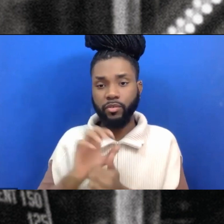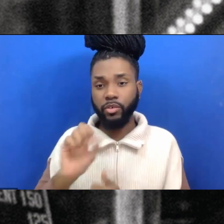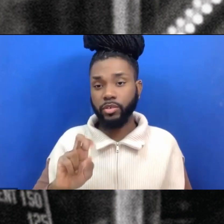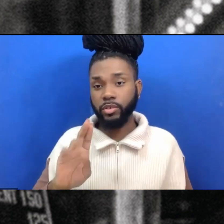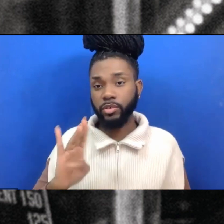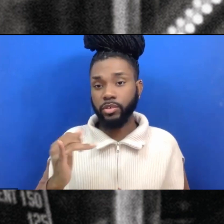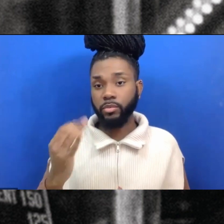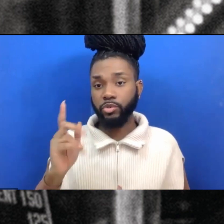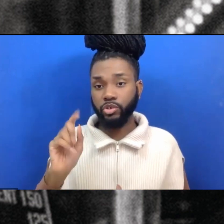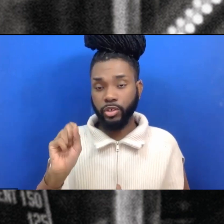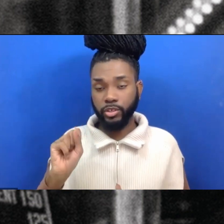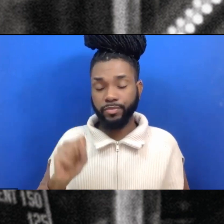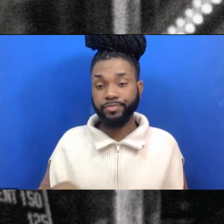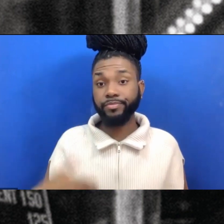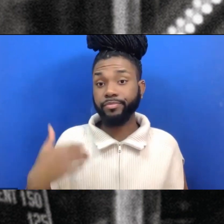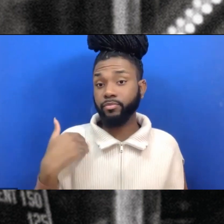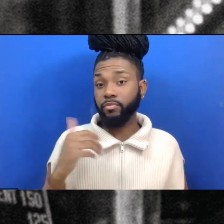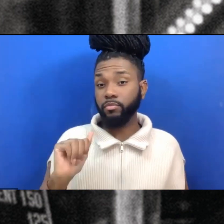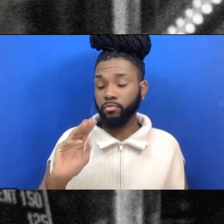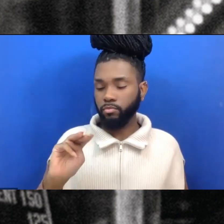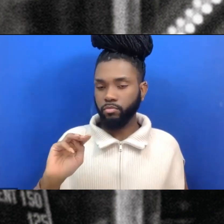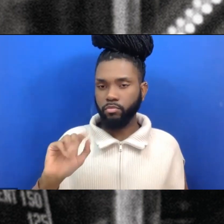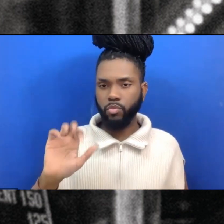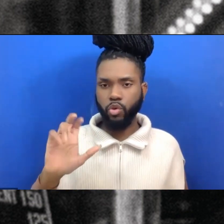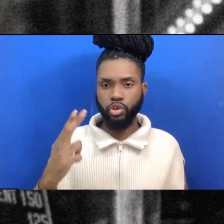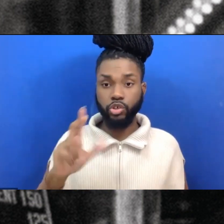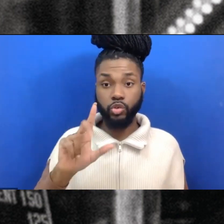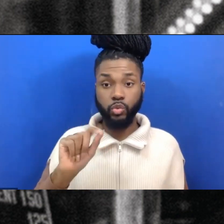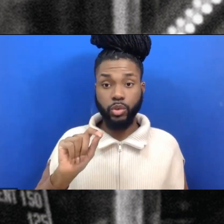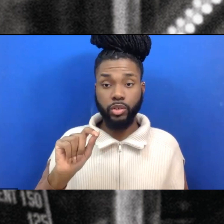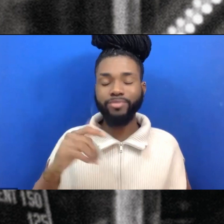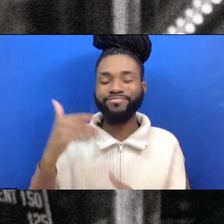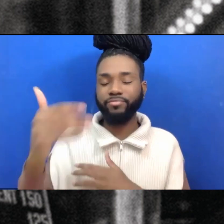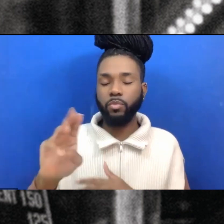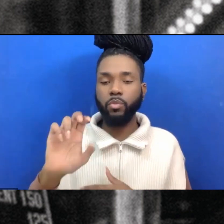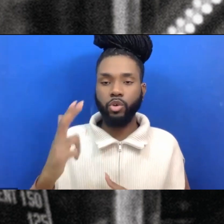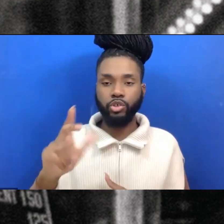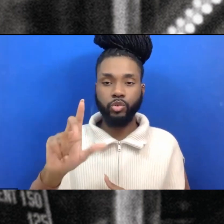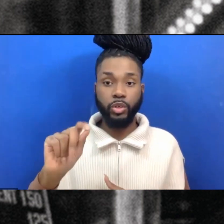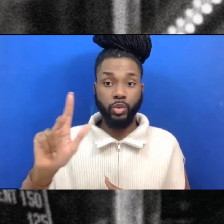In March 2023, Dr. Sharpe will publish her third book,